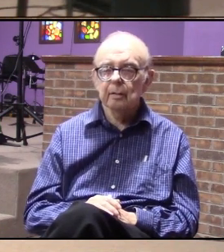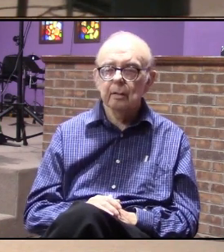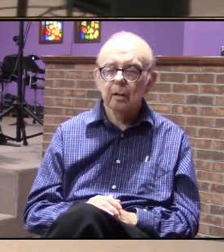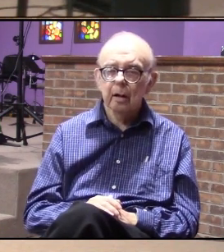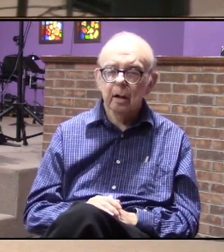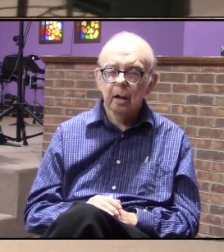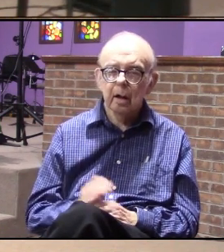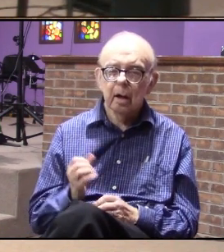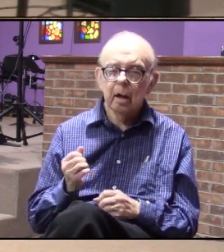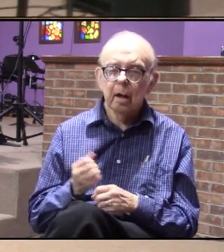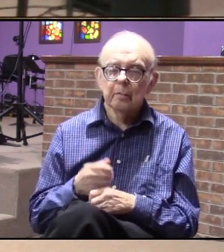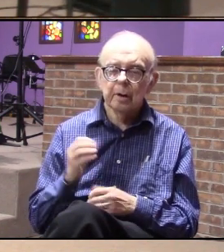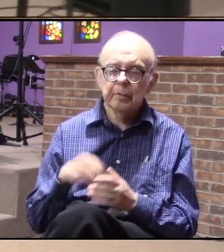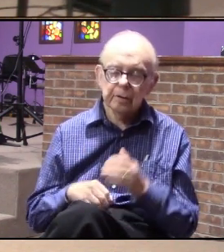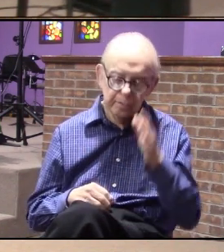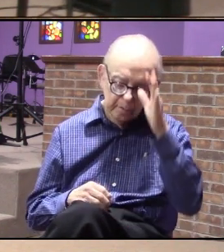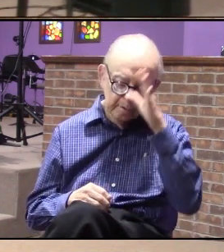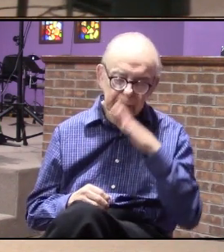and made him into a man